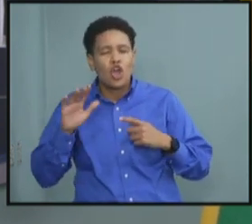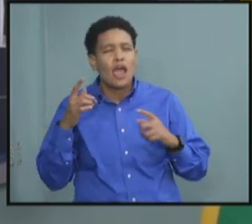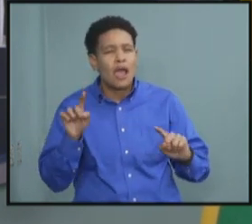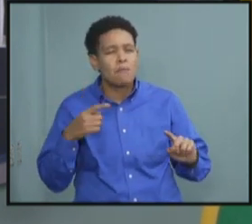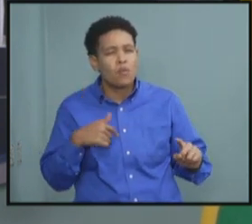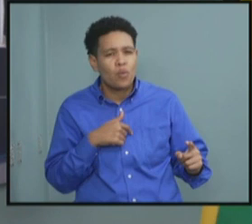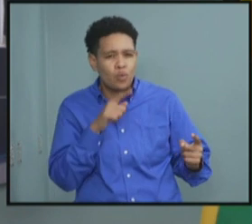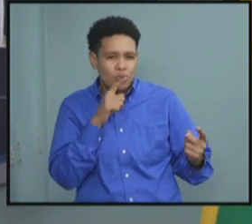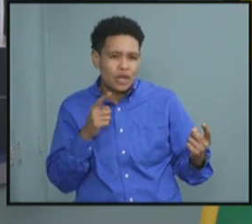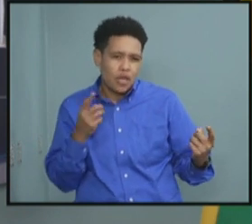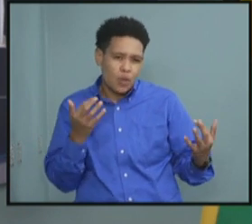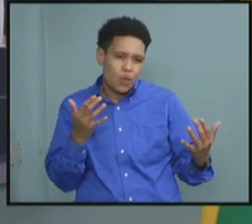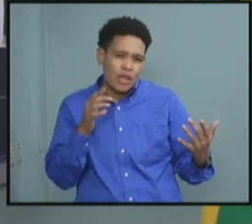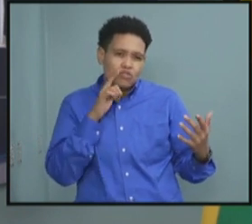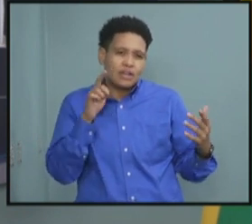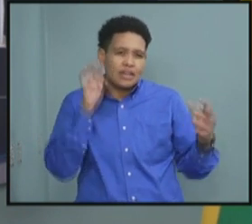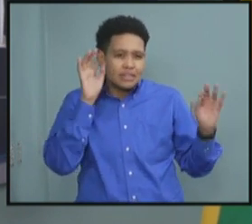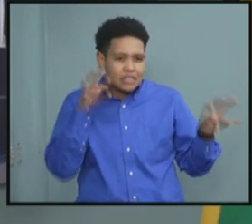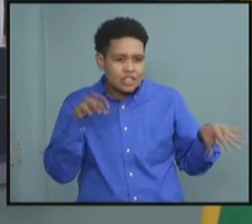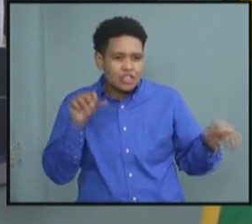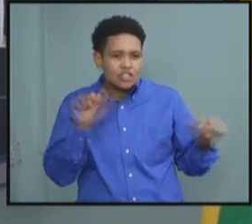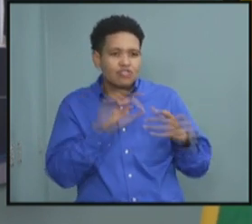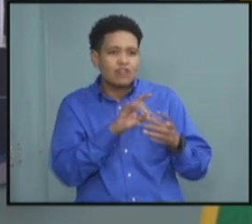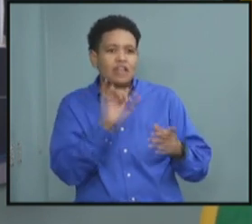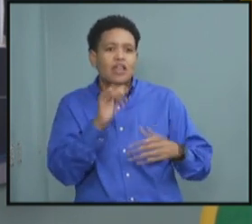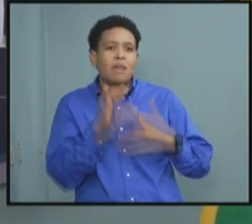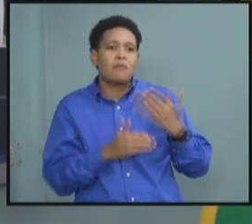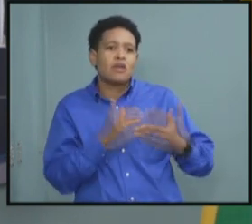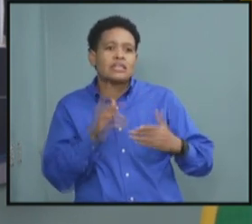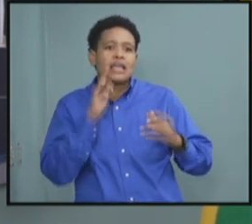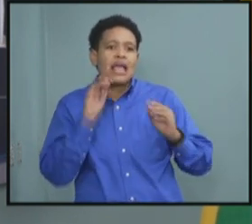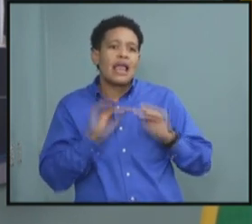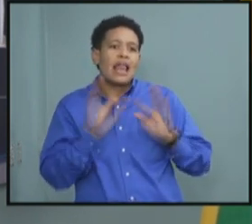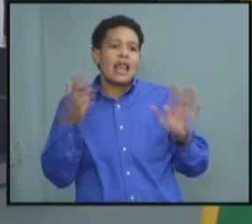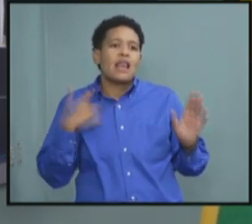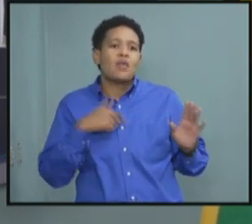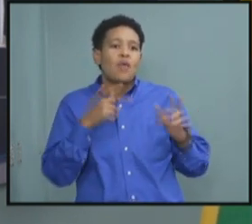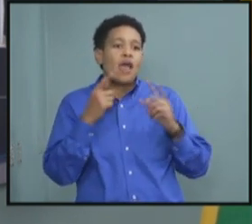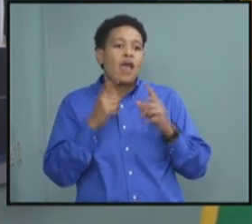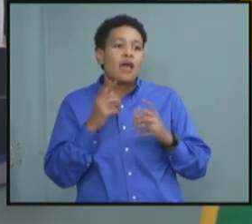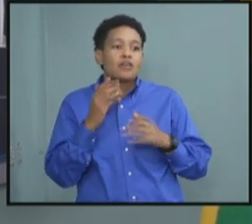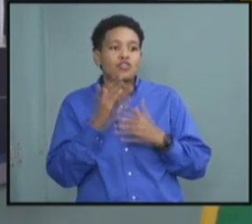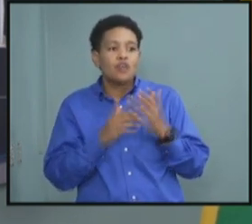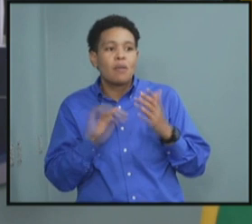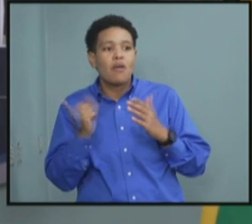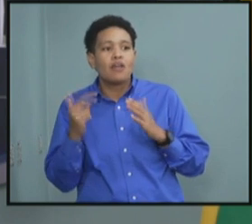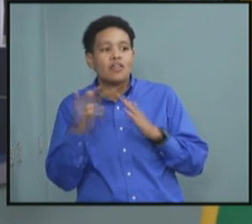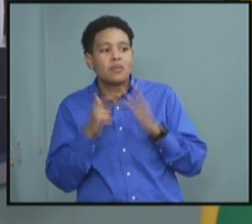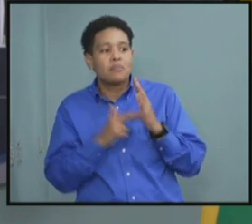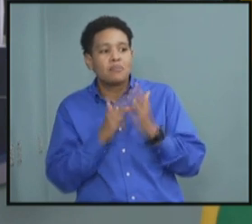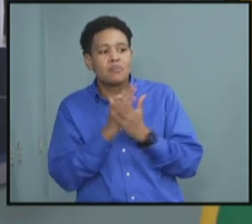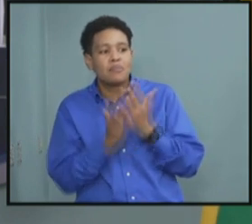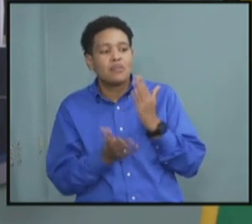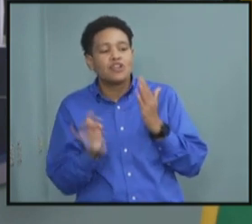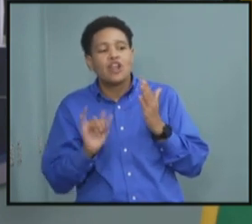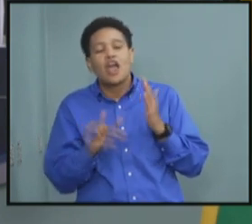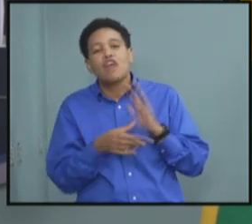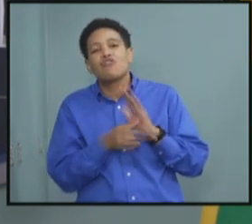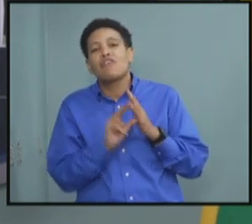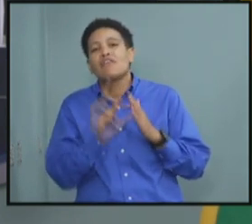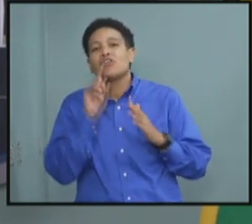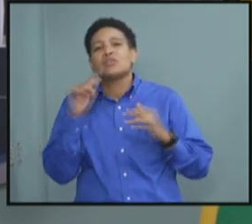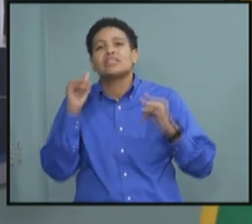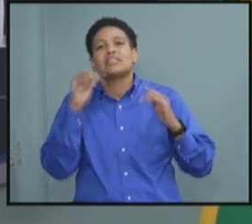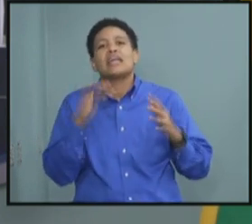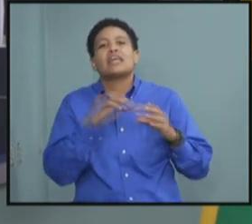are awaiting the conclusion of that process. I mean, clearly we have announced some other measures, like reviewing the